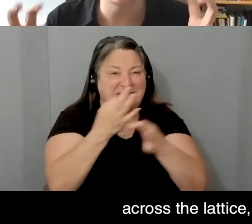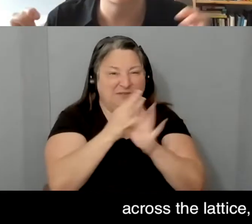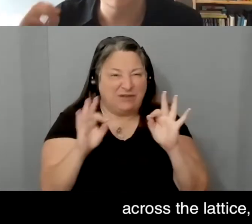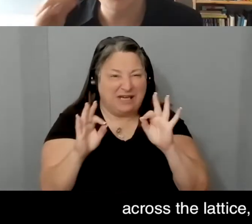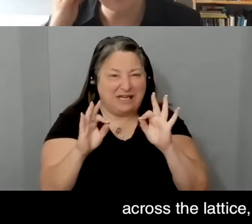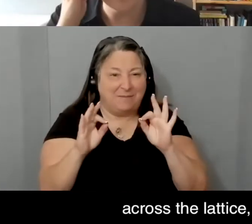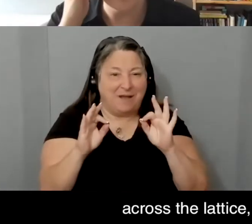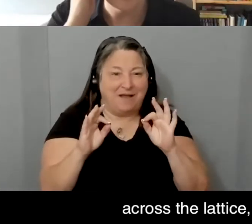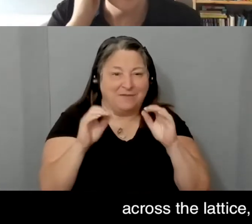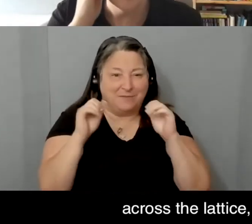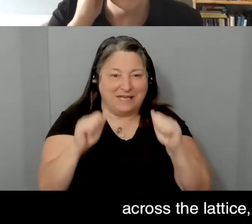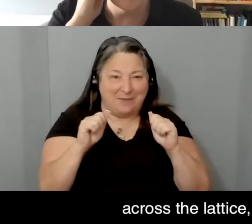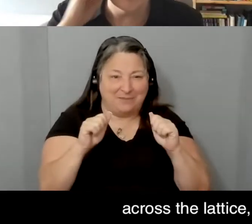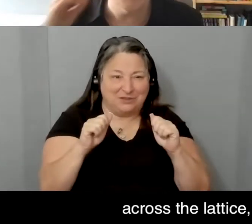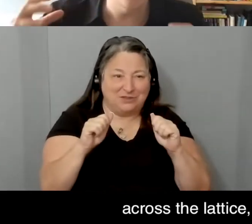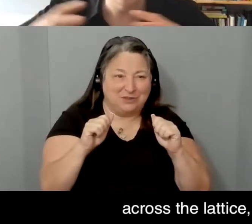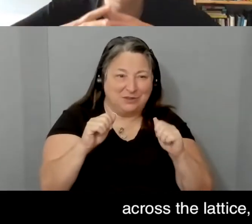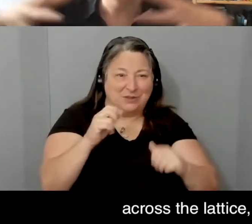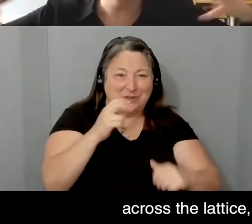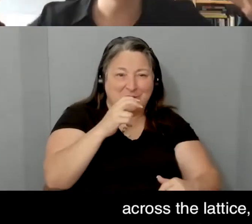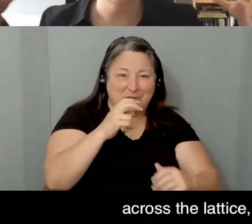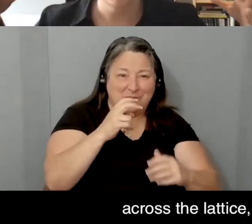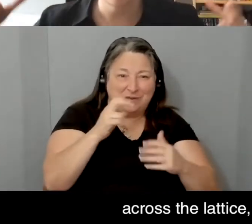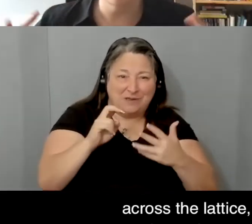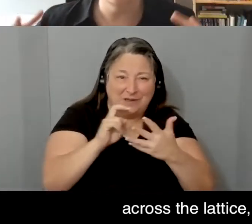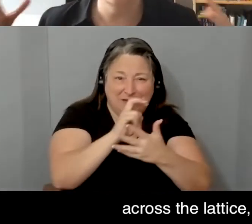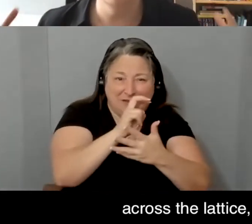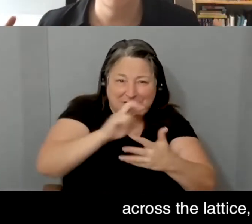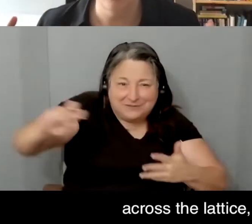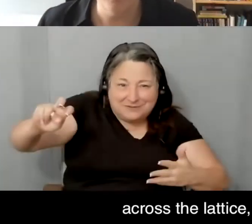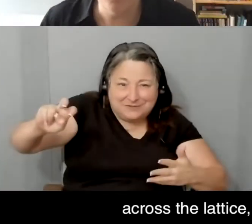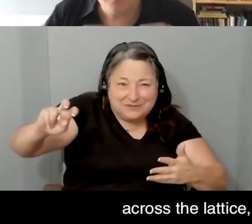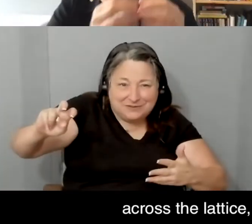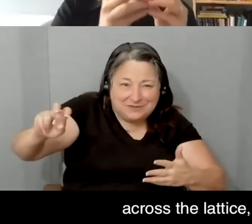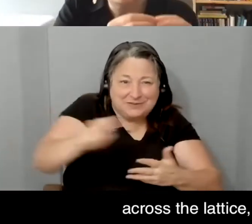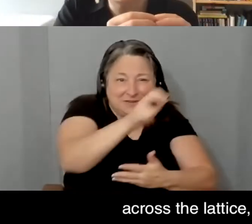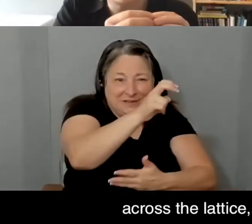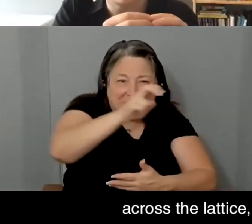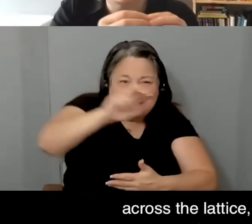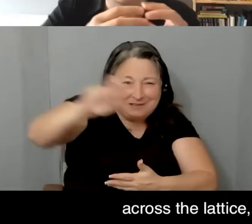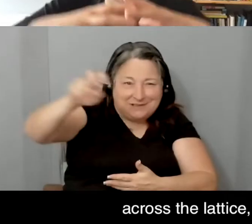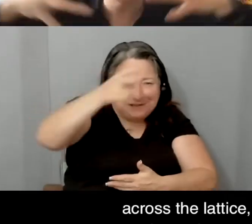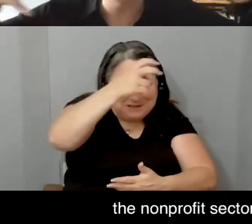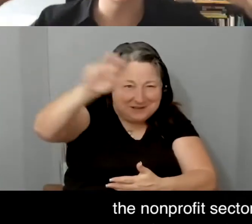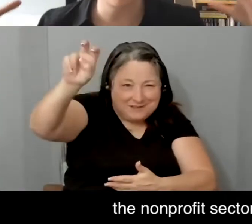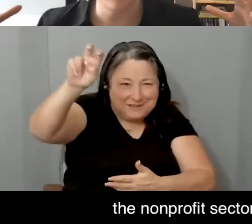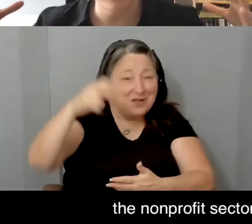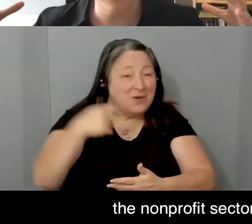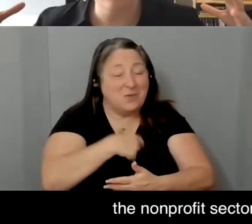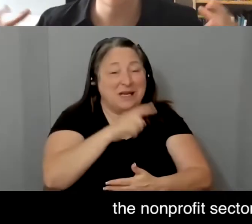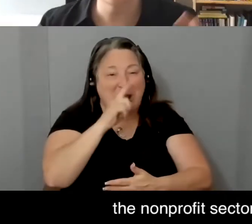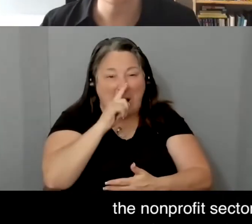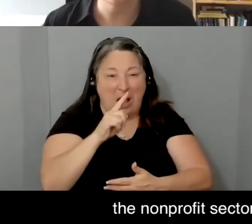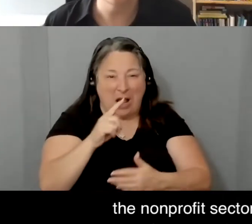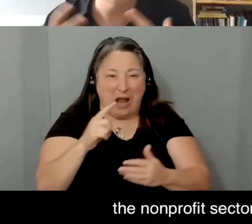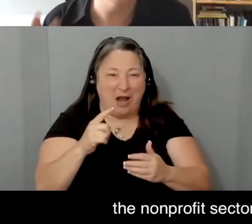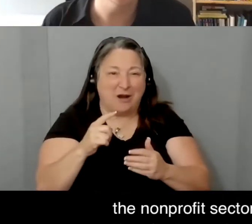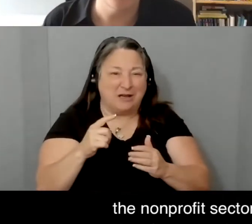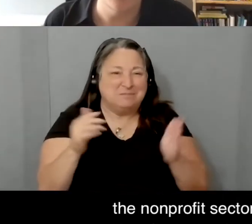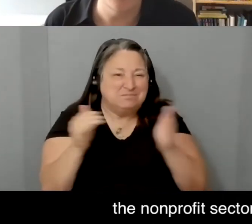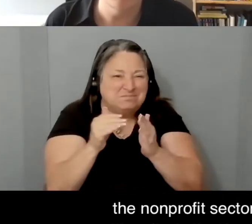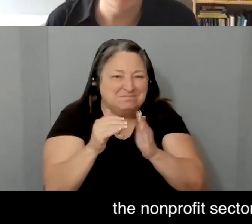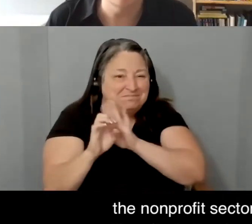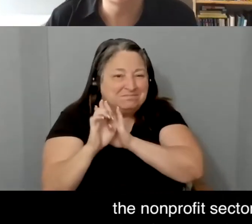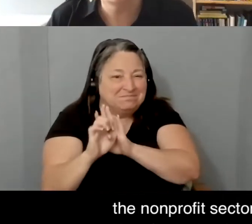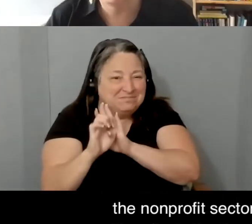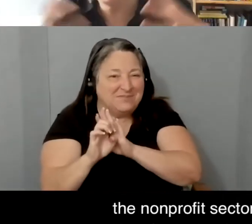the lattice, if you will. So if you open up, in many ways, we are a microcosm of the nonprofit sector with